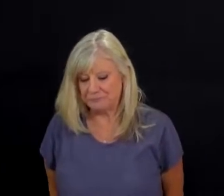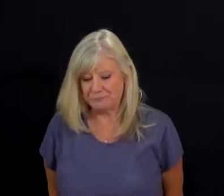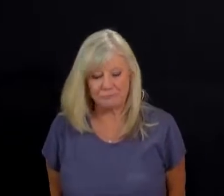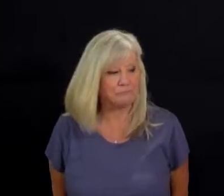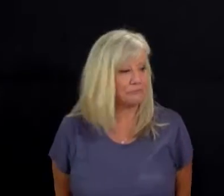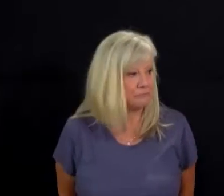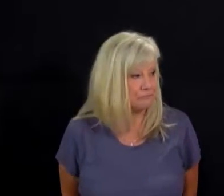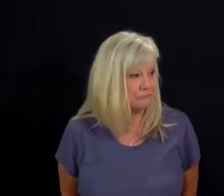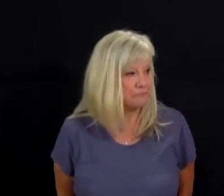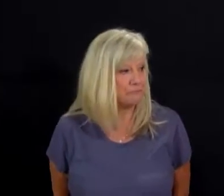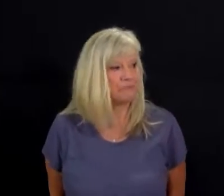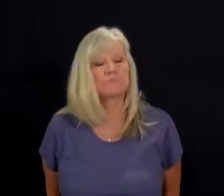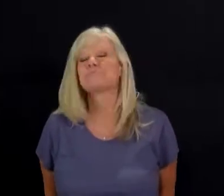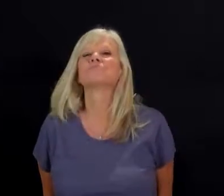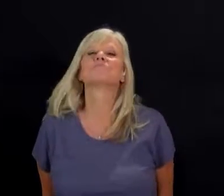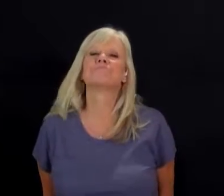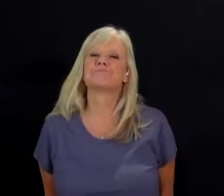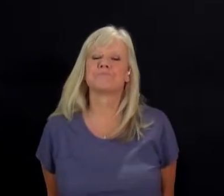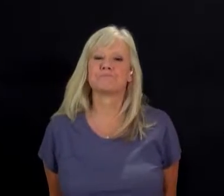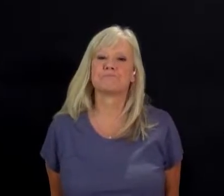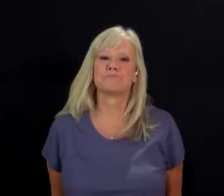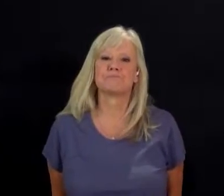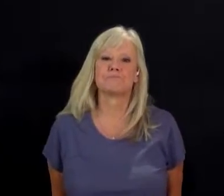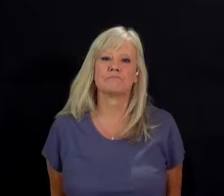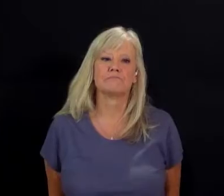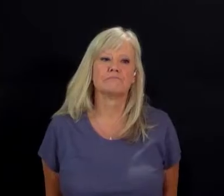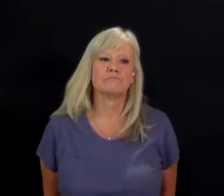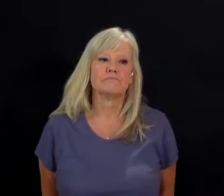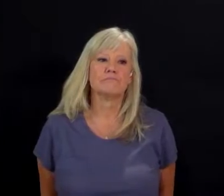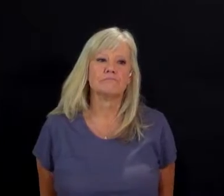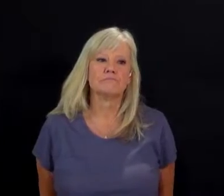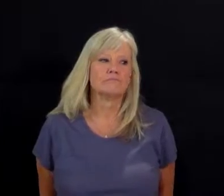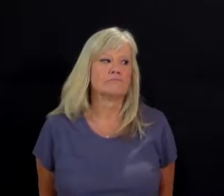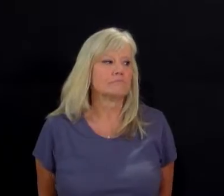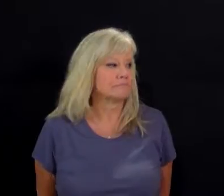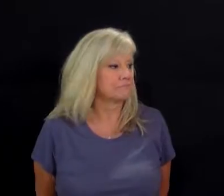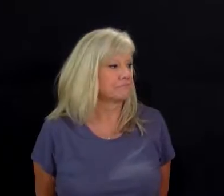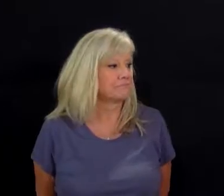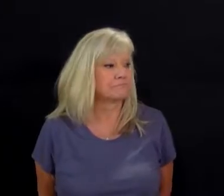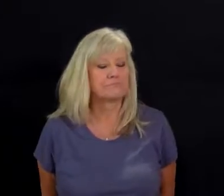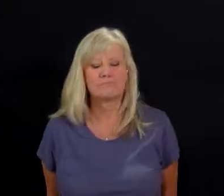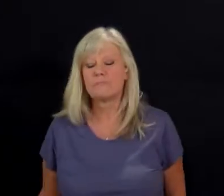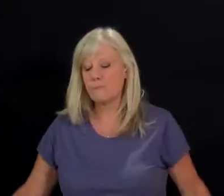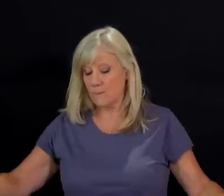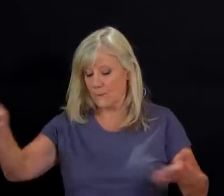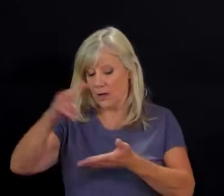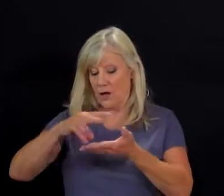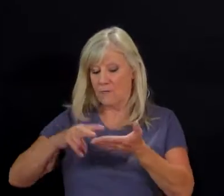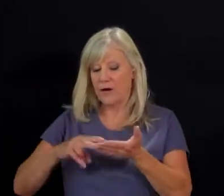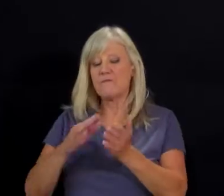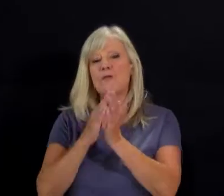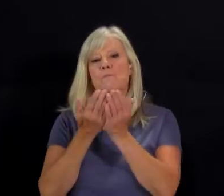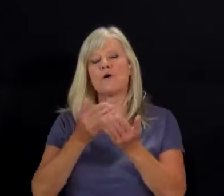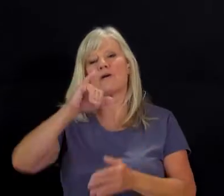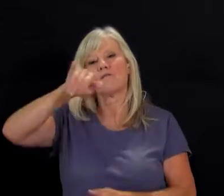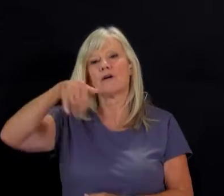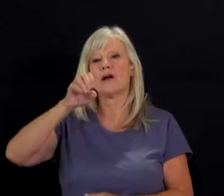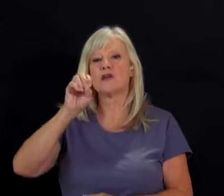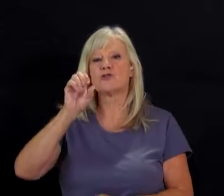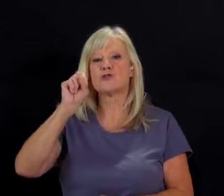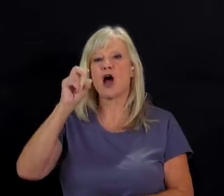A A reading from the book of